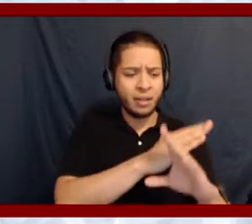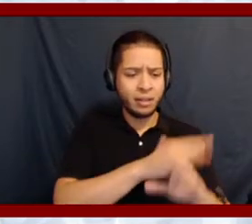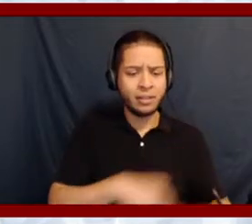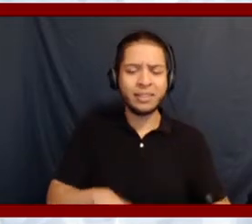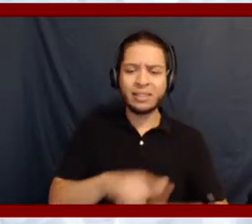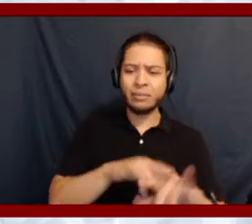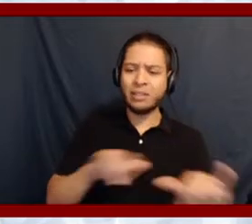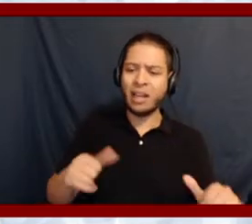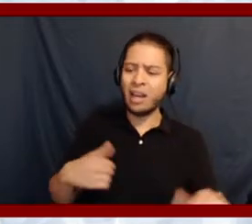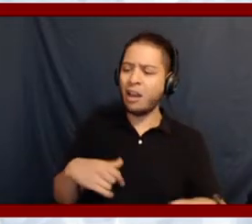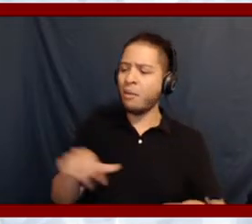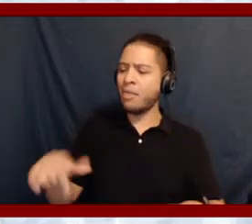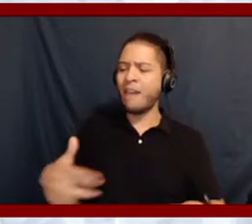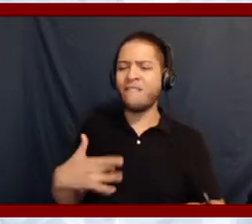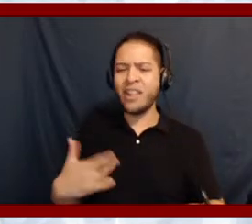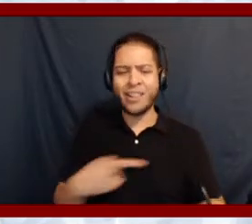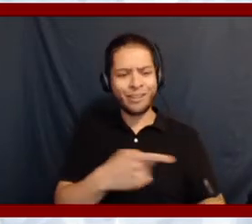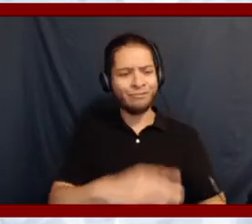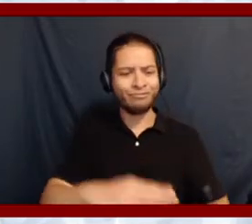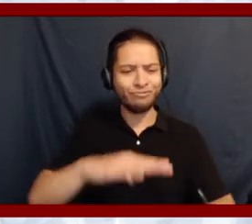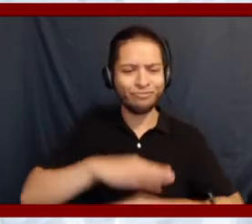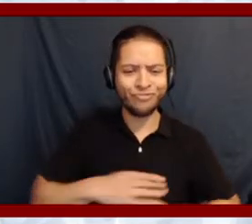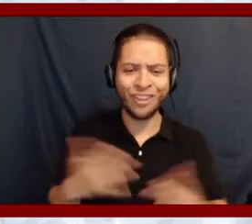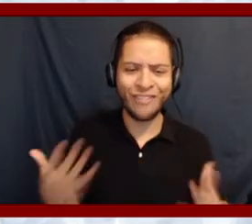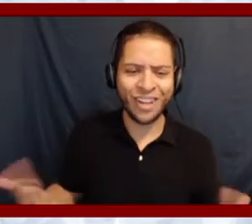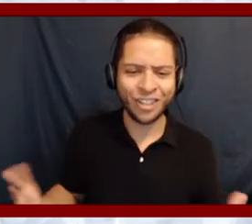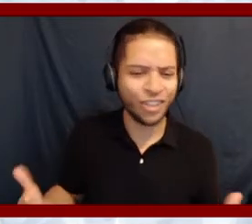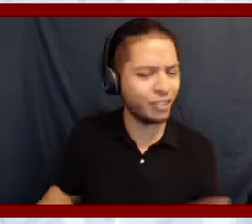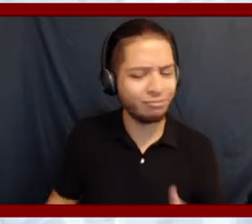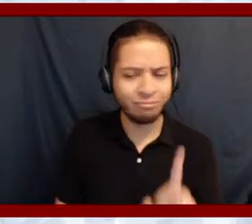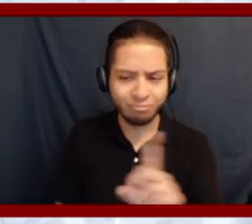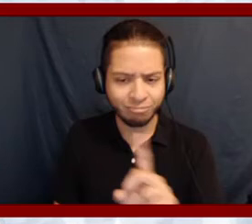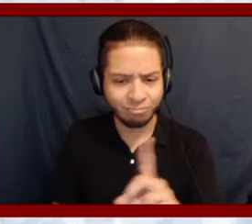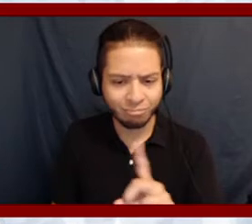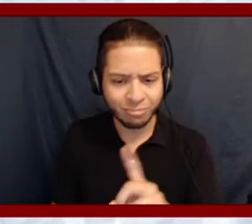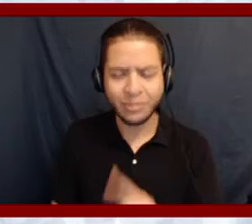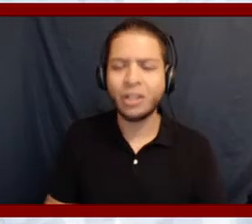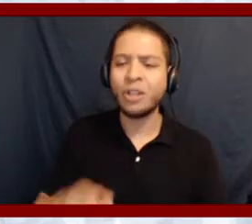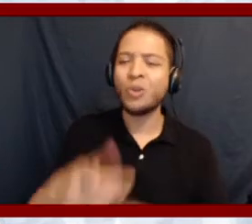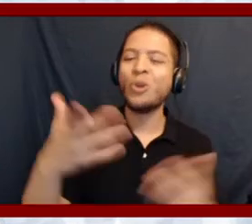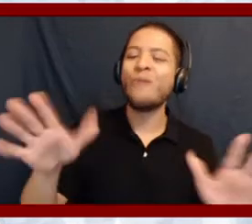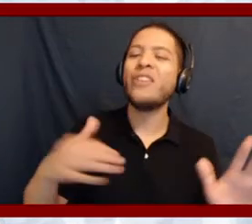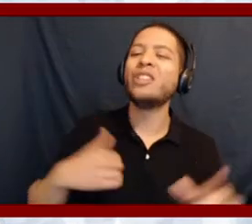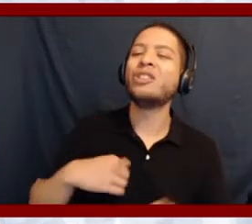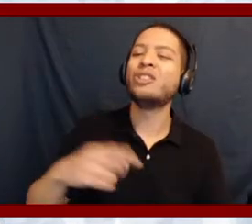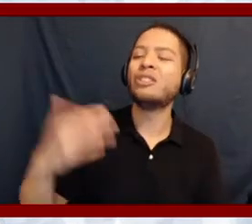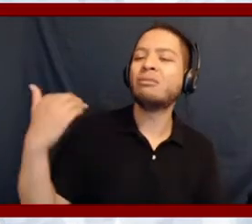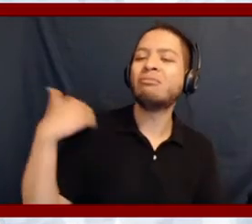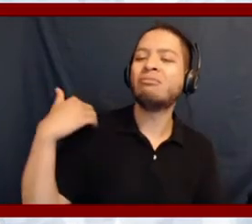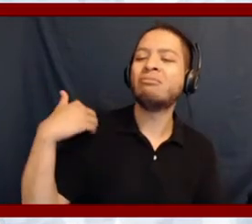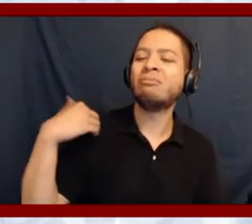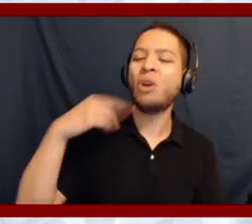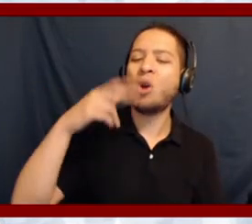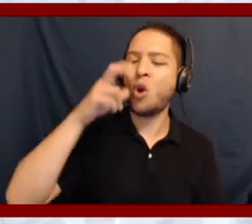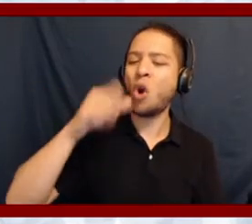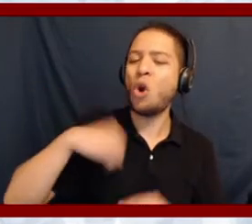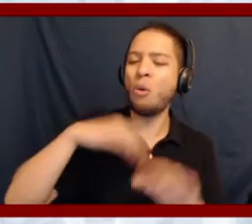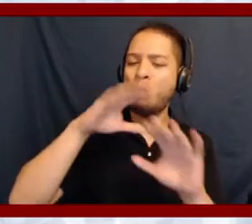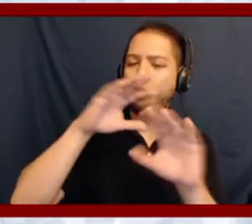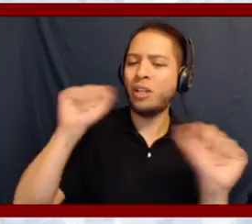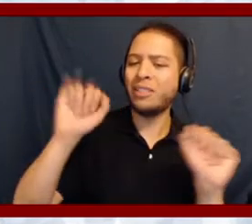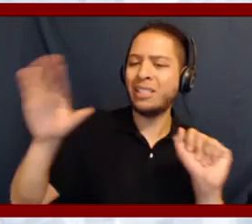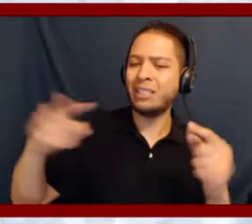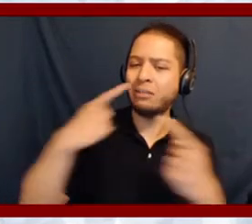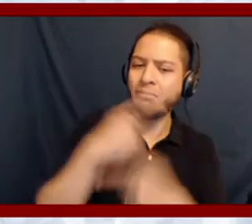we have to do together. As you heard from the president and in his proclamation for HBCU Week, he is fully committed to